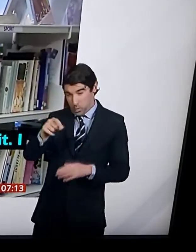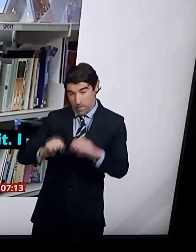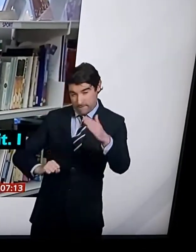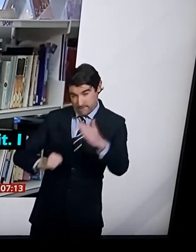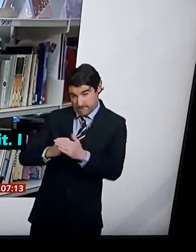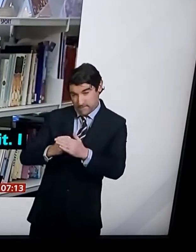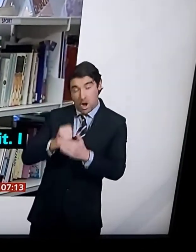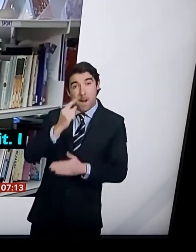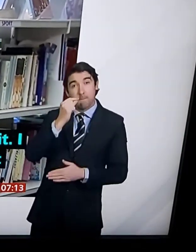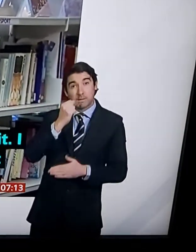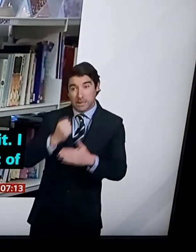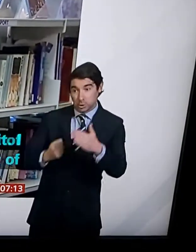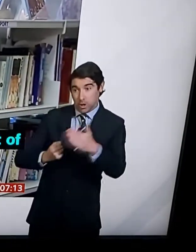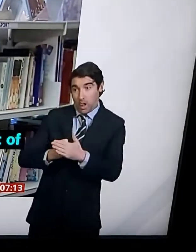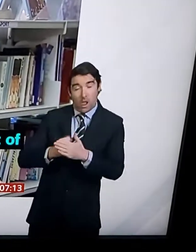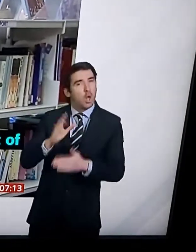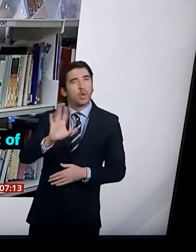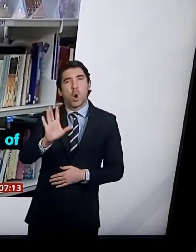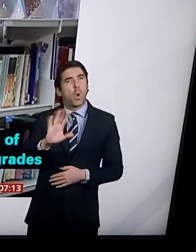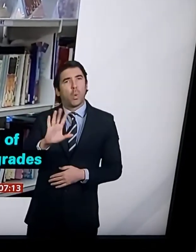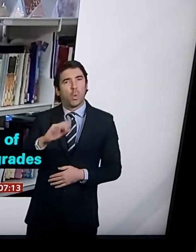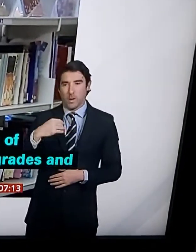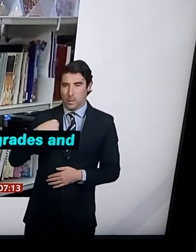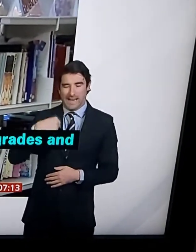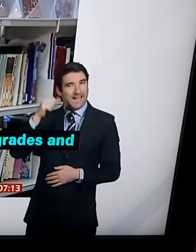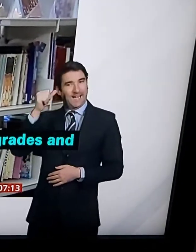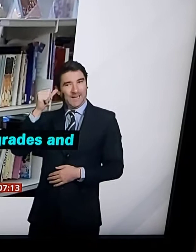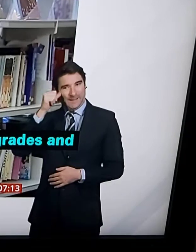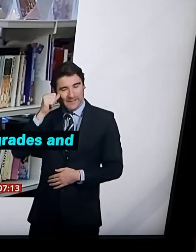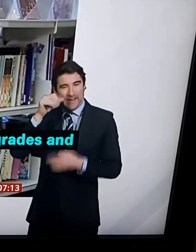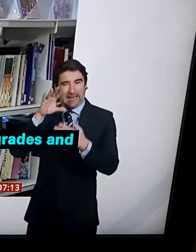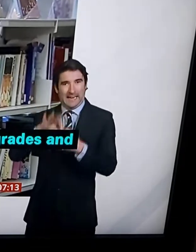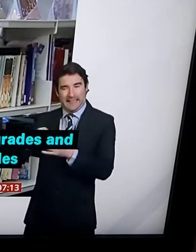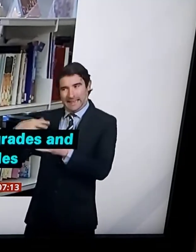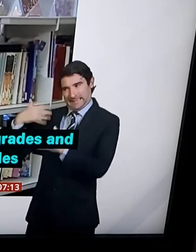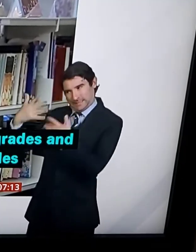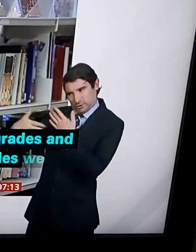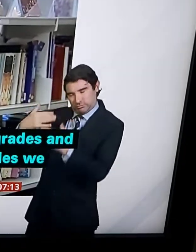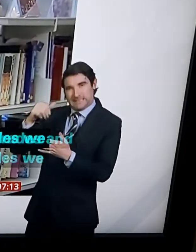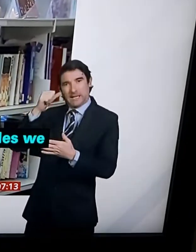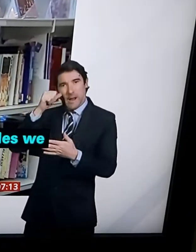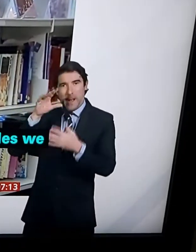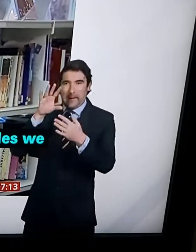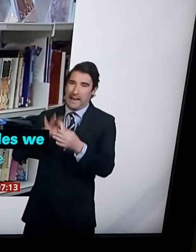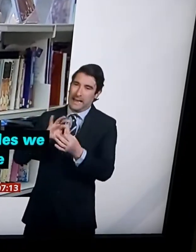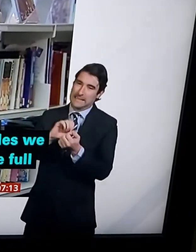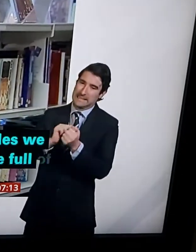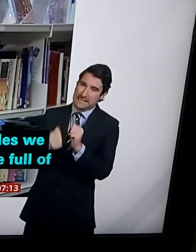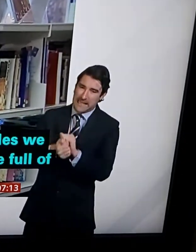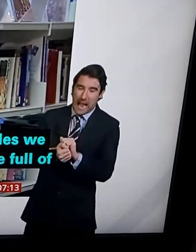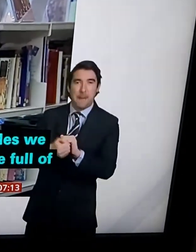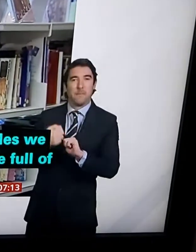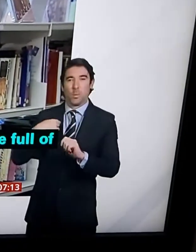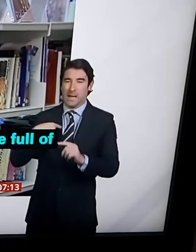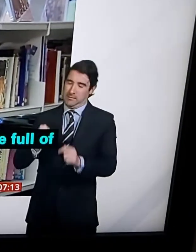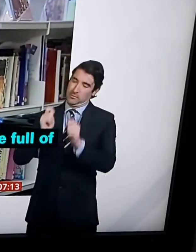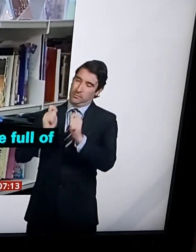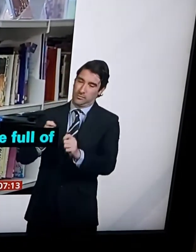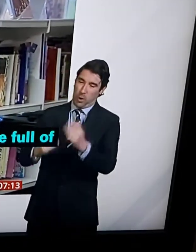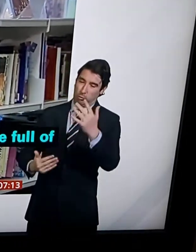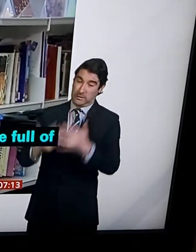they're the grades that we've given them, and therefore are feeling let down as much by their school or college as they are by the government. It is a really, really